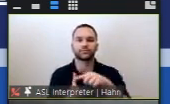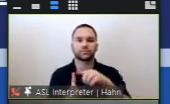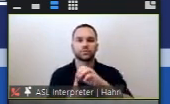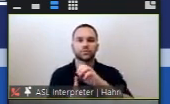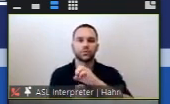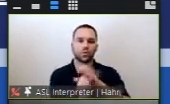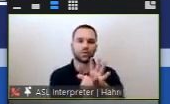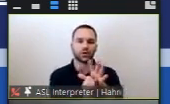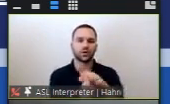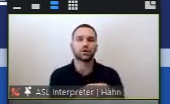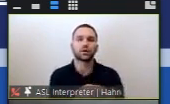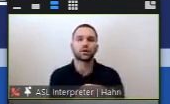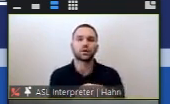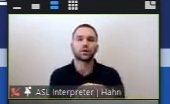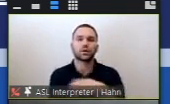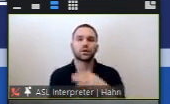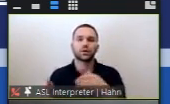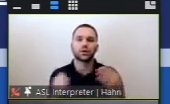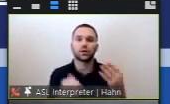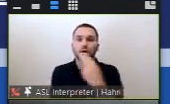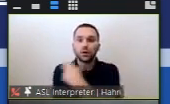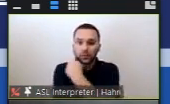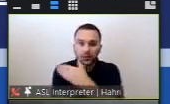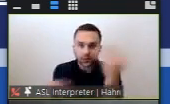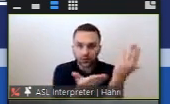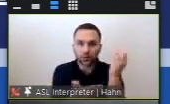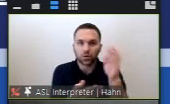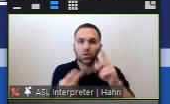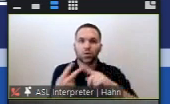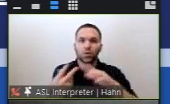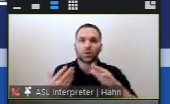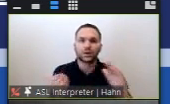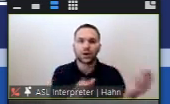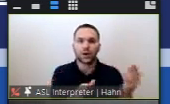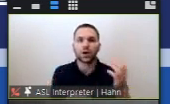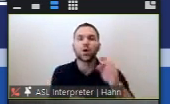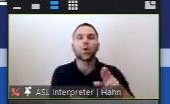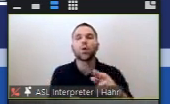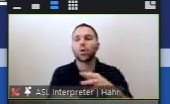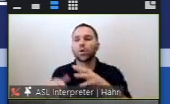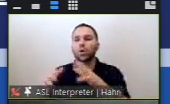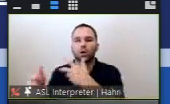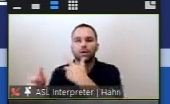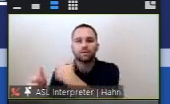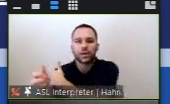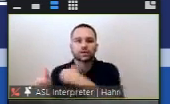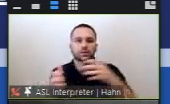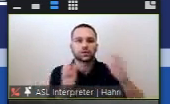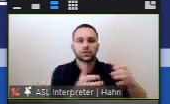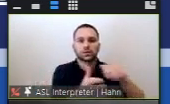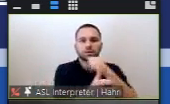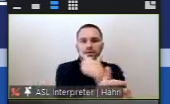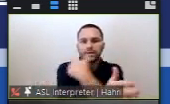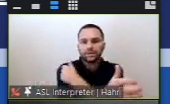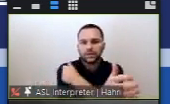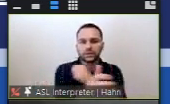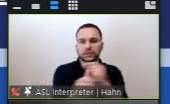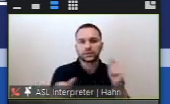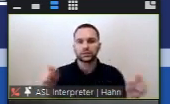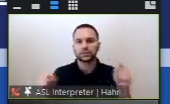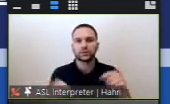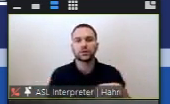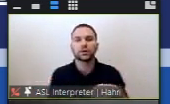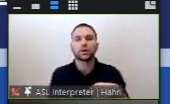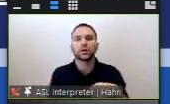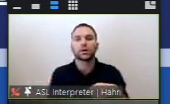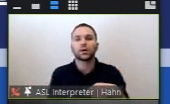of COVID-19 if you are unvaccinated versus vaccinated right now. We know that unvaccinated individuals are really driving